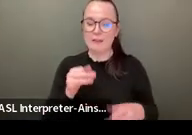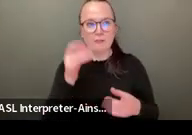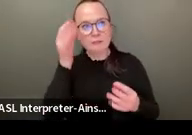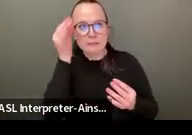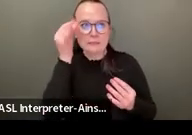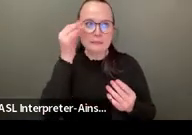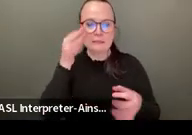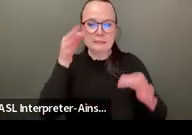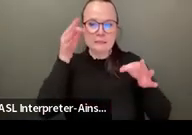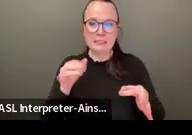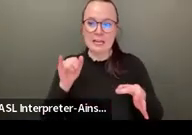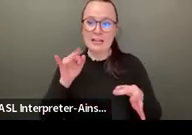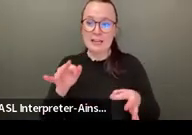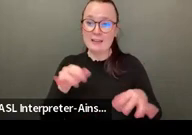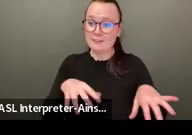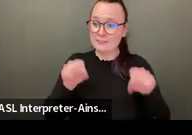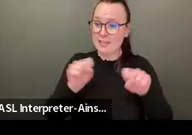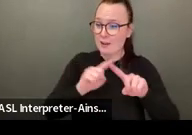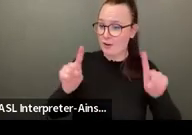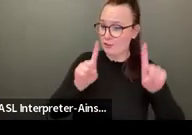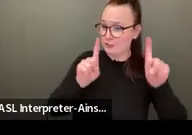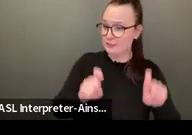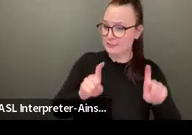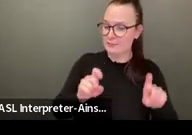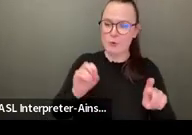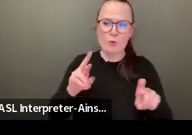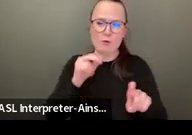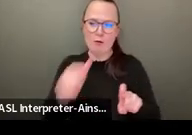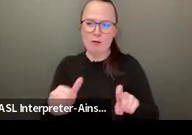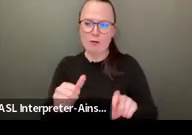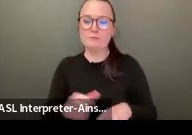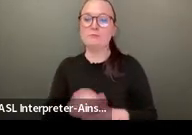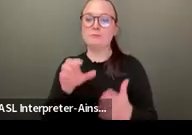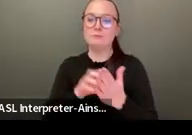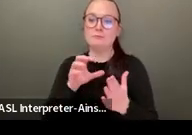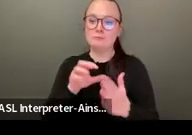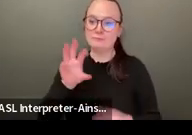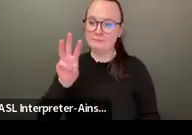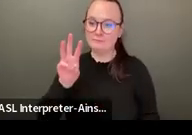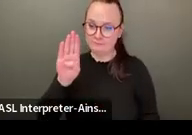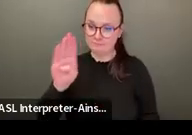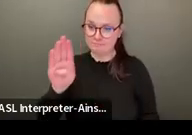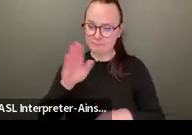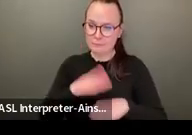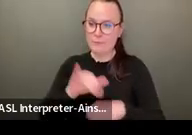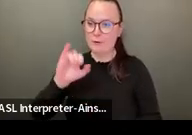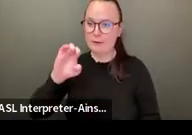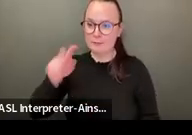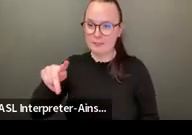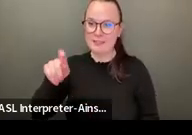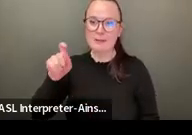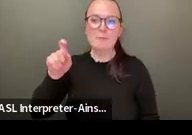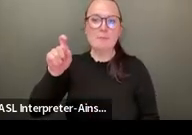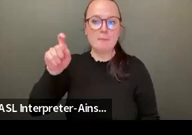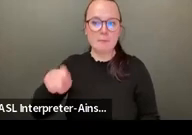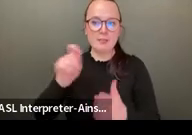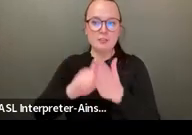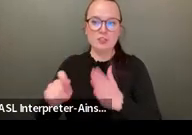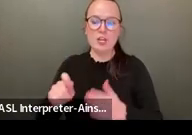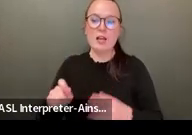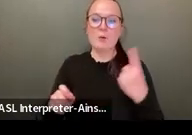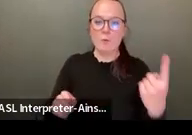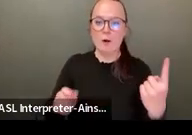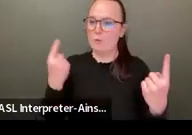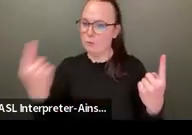And in section 6B on the IEP, you have to check one of these boxes. It cannot